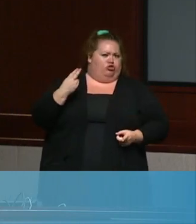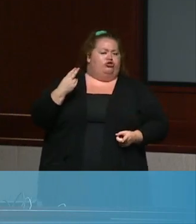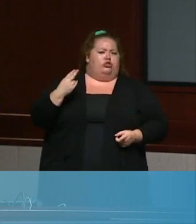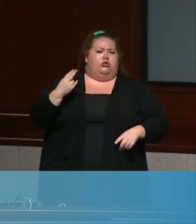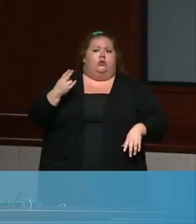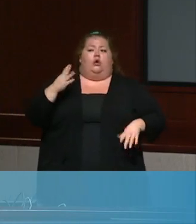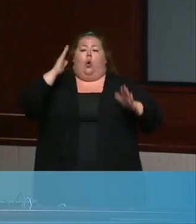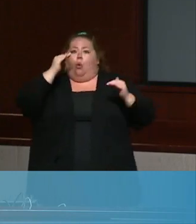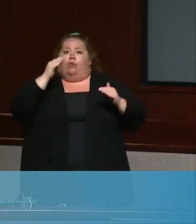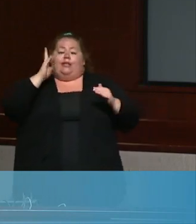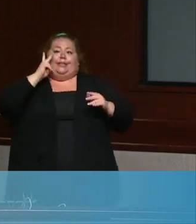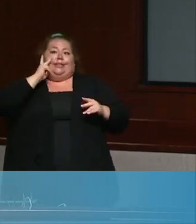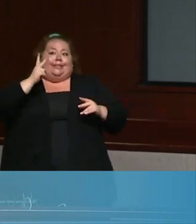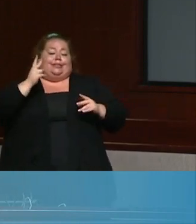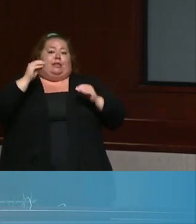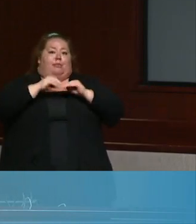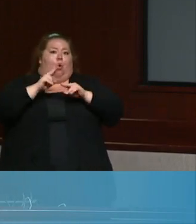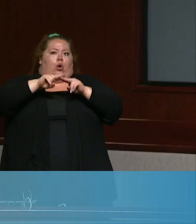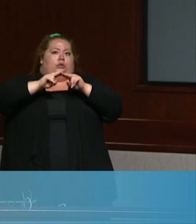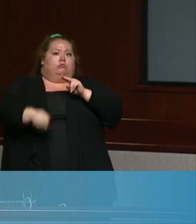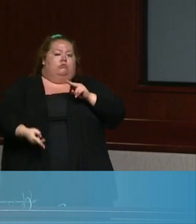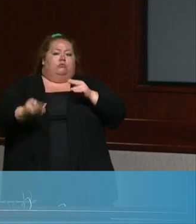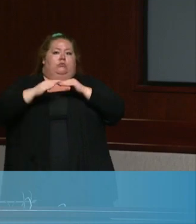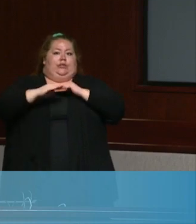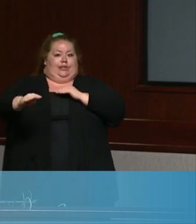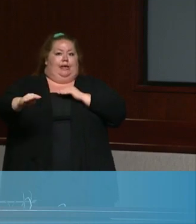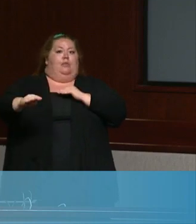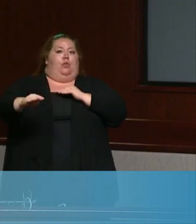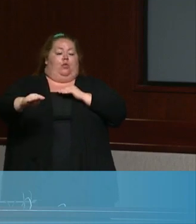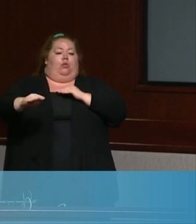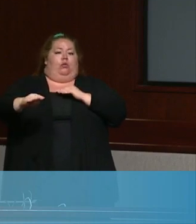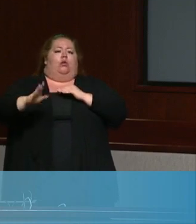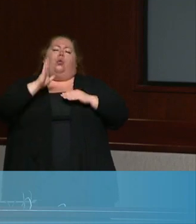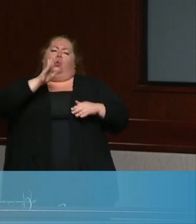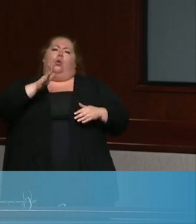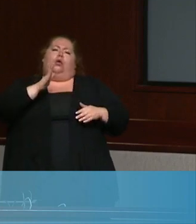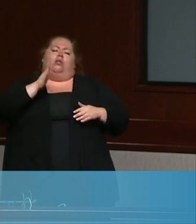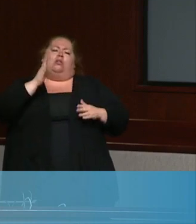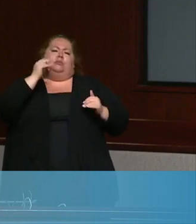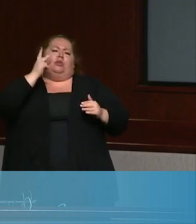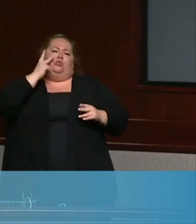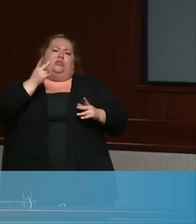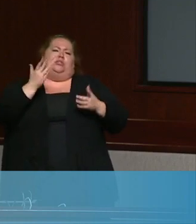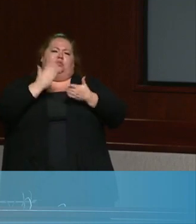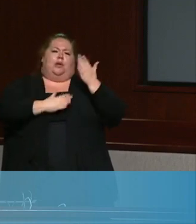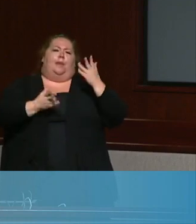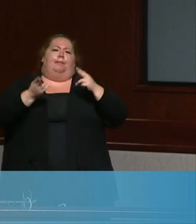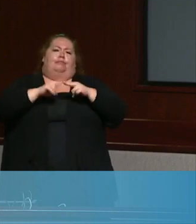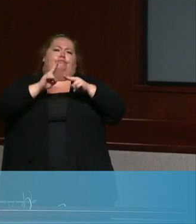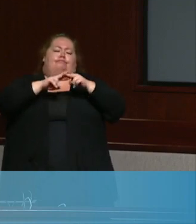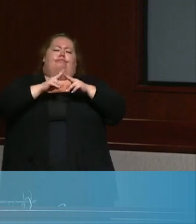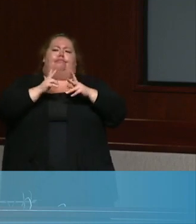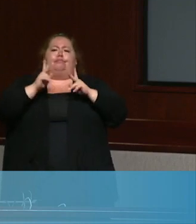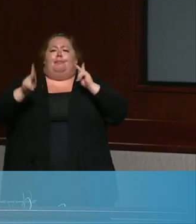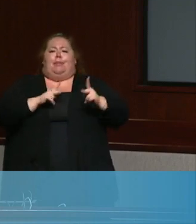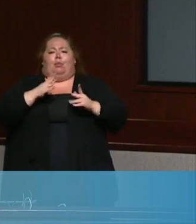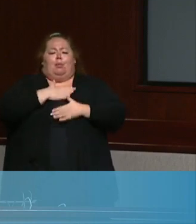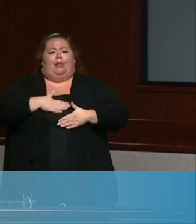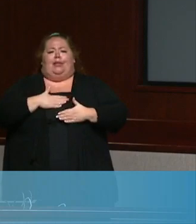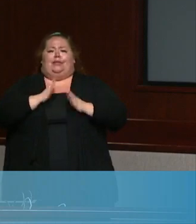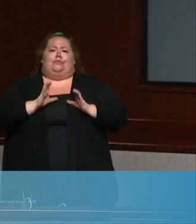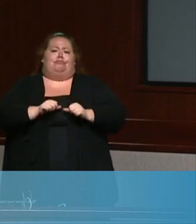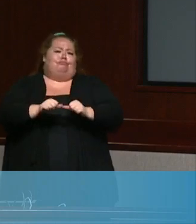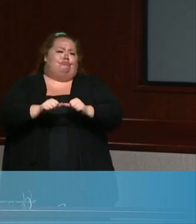decrease again, but we know that transmission is expected to go on. We want people to continue to take every effort to maintain the